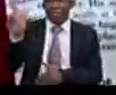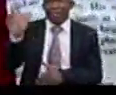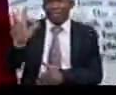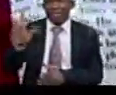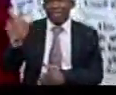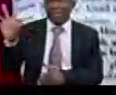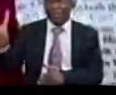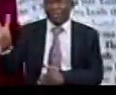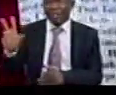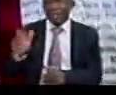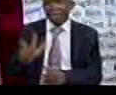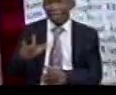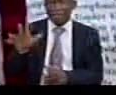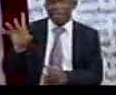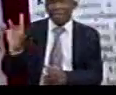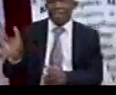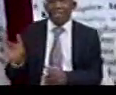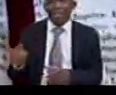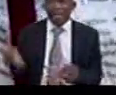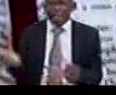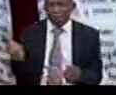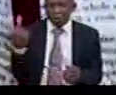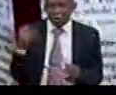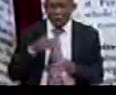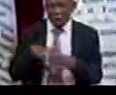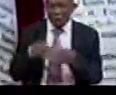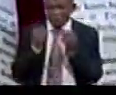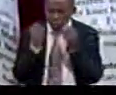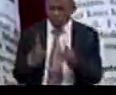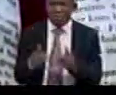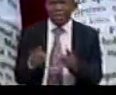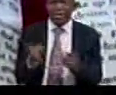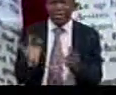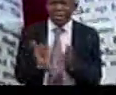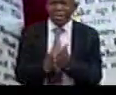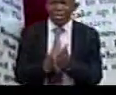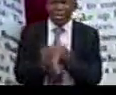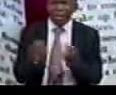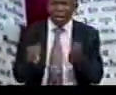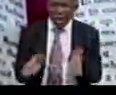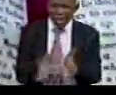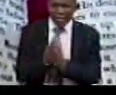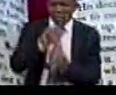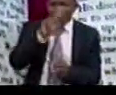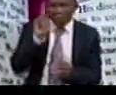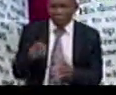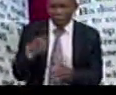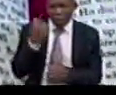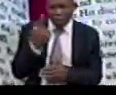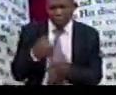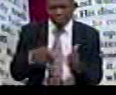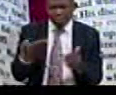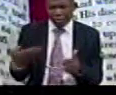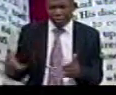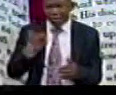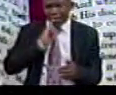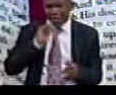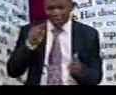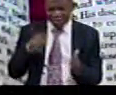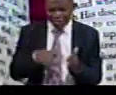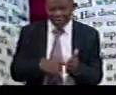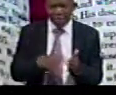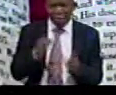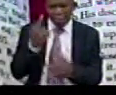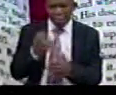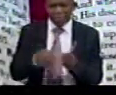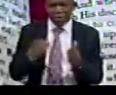28. And they were all amazed, insomuch that they questioned among themselves, saying, What thing is this? What new doctrine